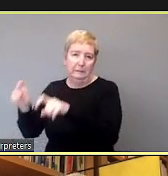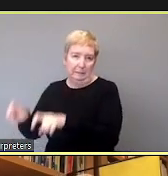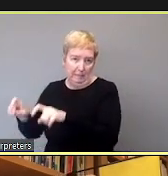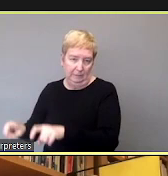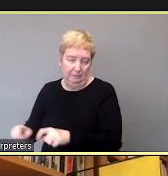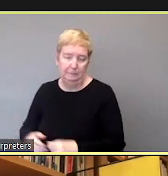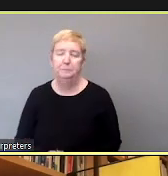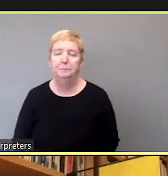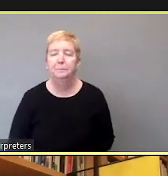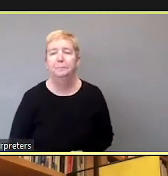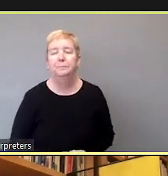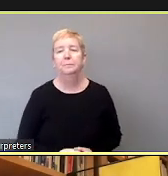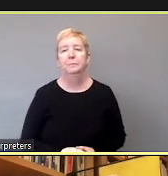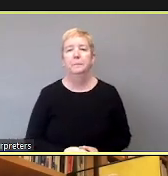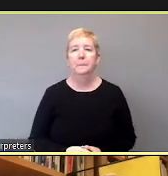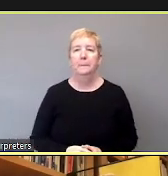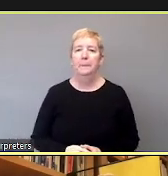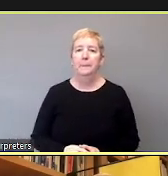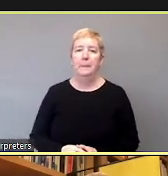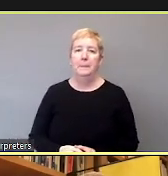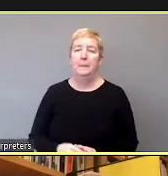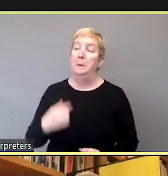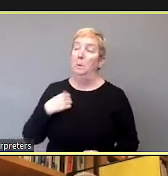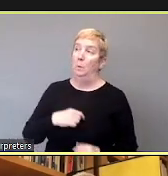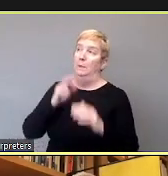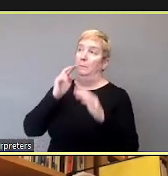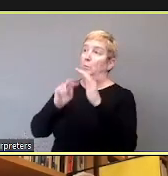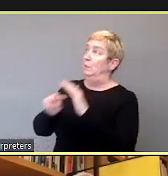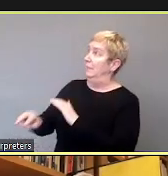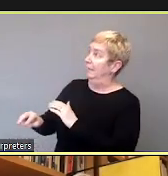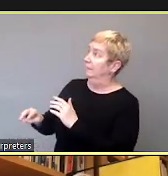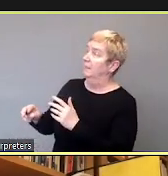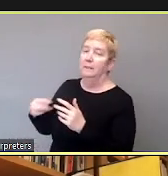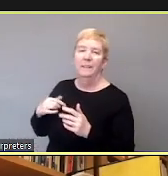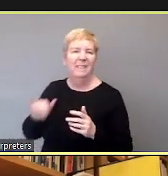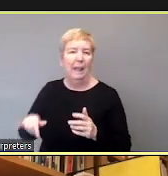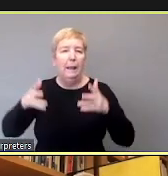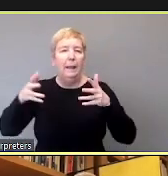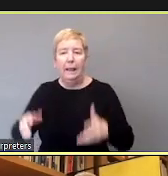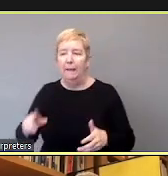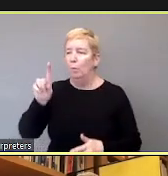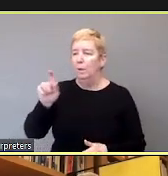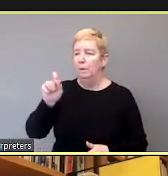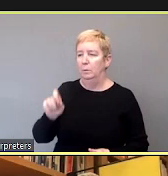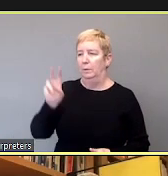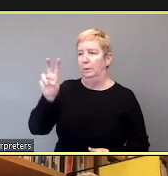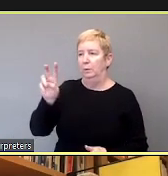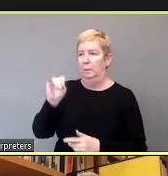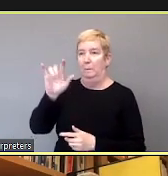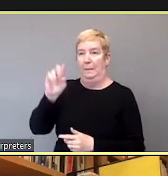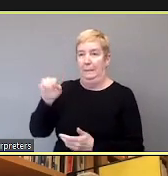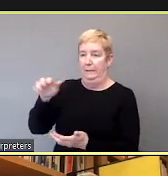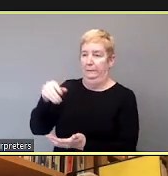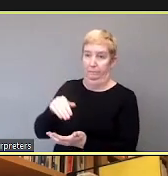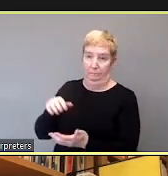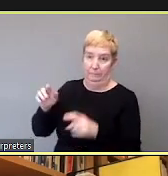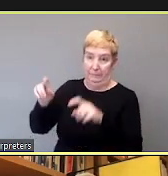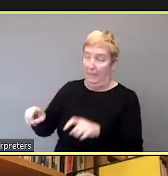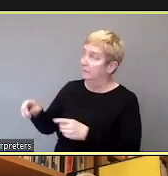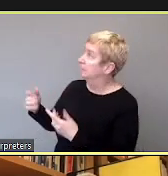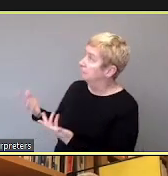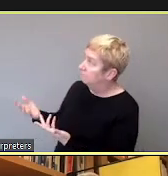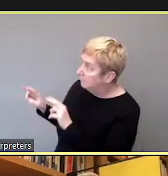use. We anticipate that the remainder, the 1.2 million that aren't in the state so